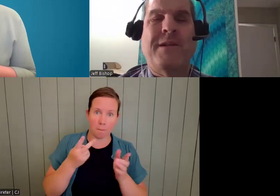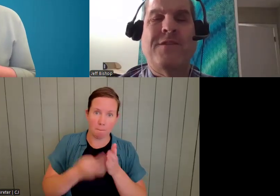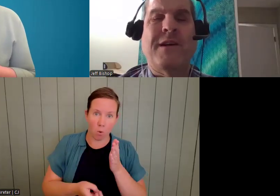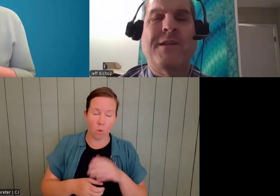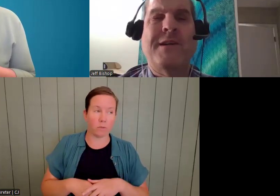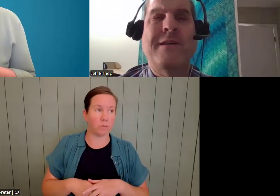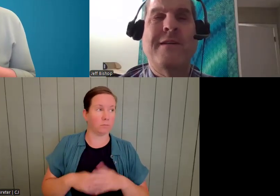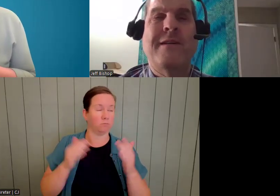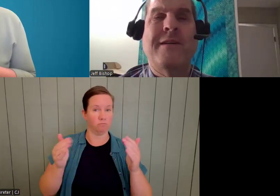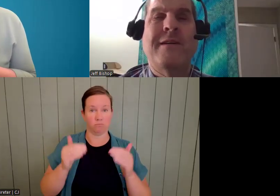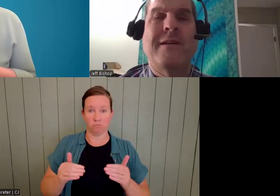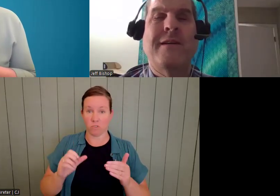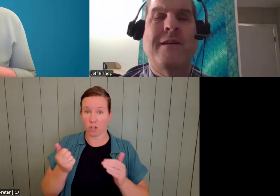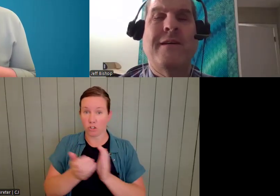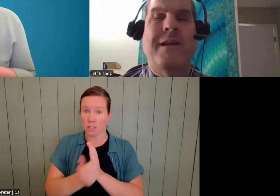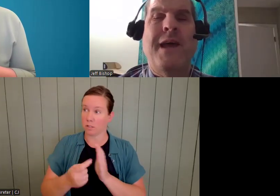former instructor,